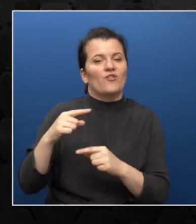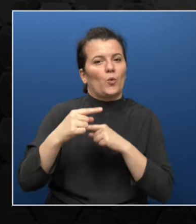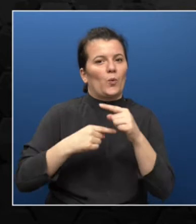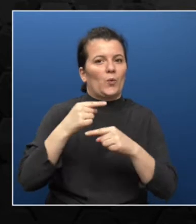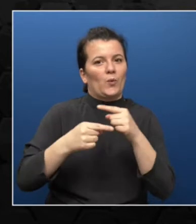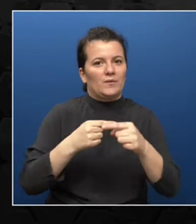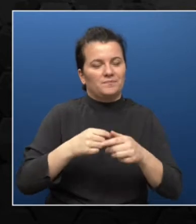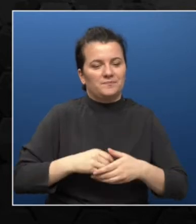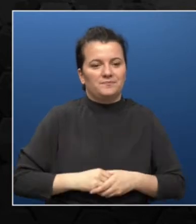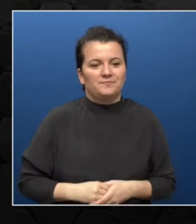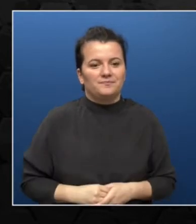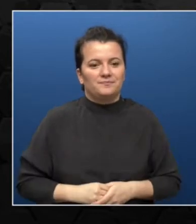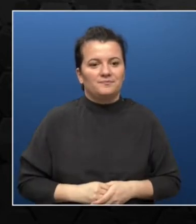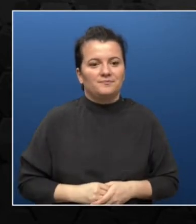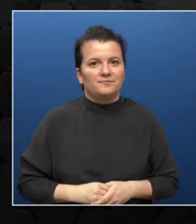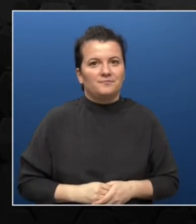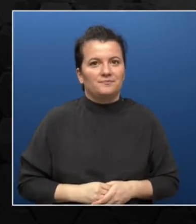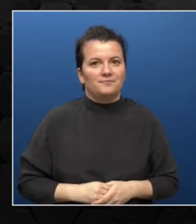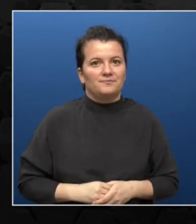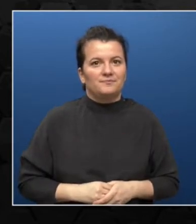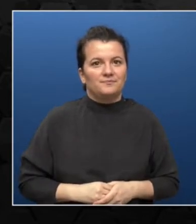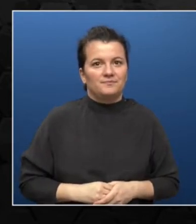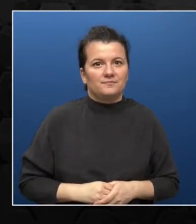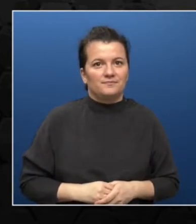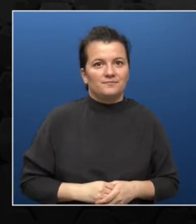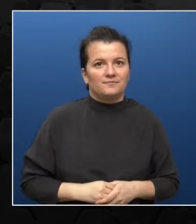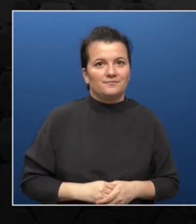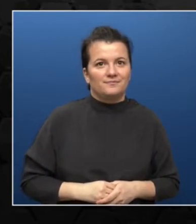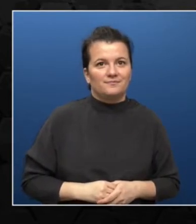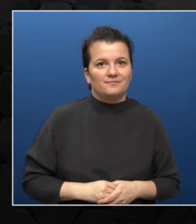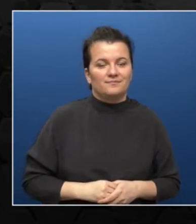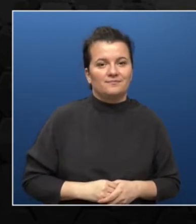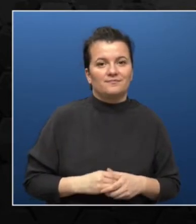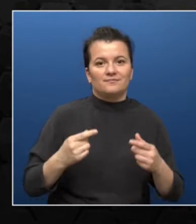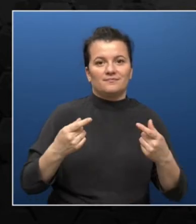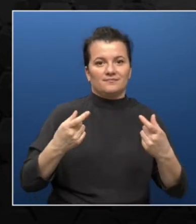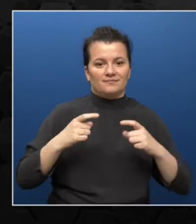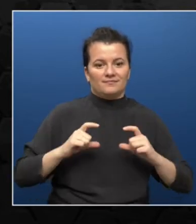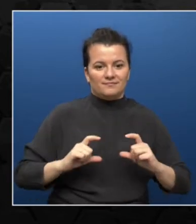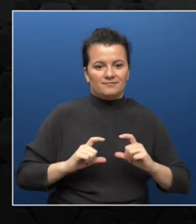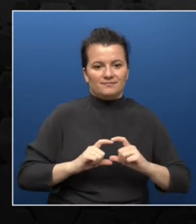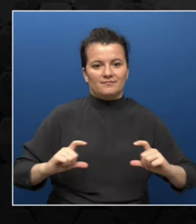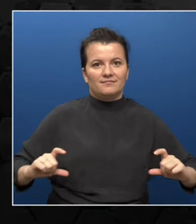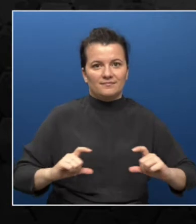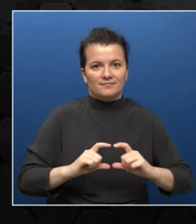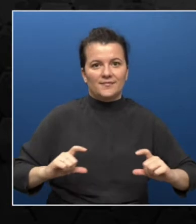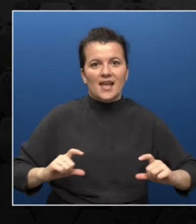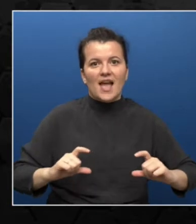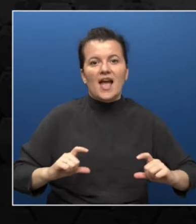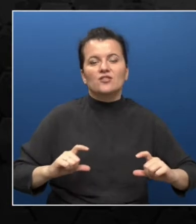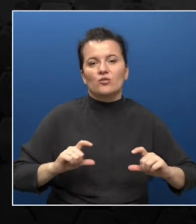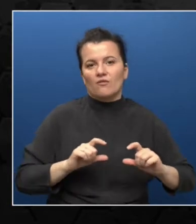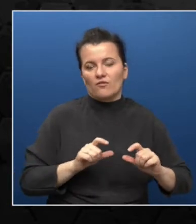now we can add a text label just to print our result, right? So let's just change that too.